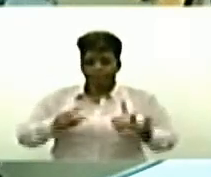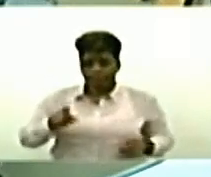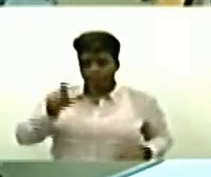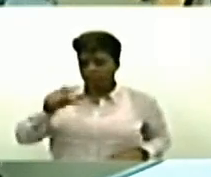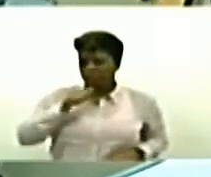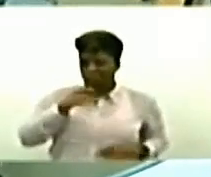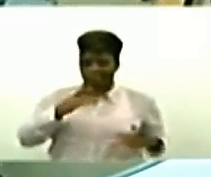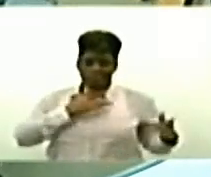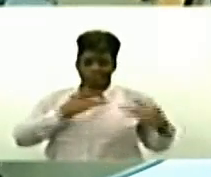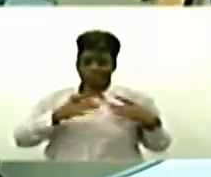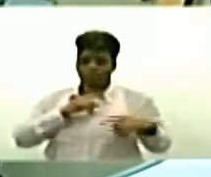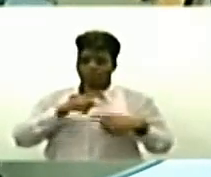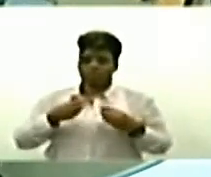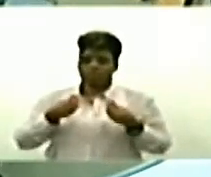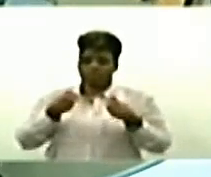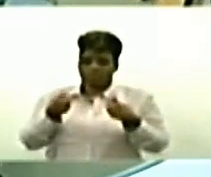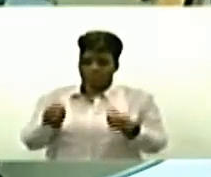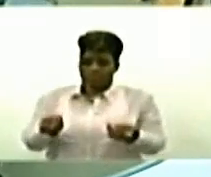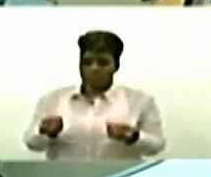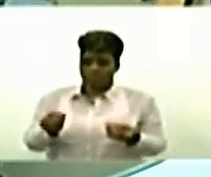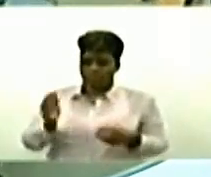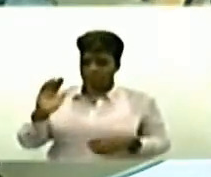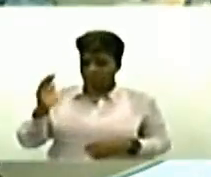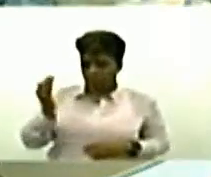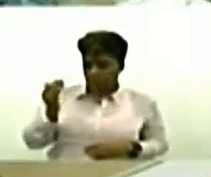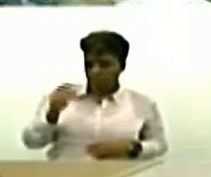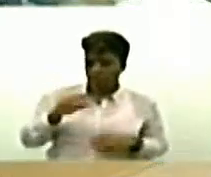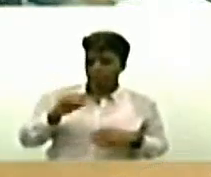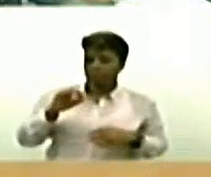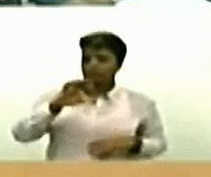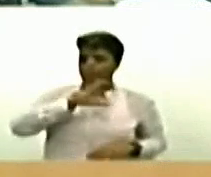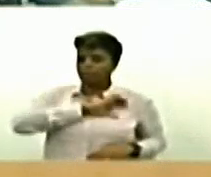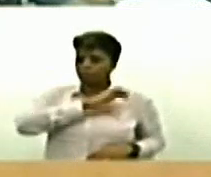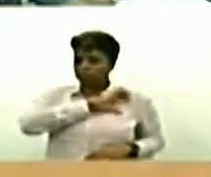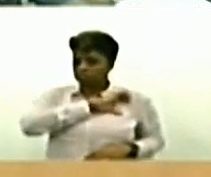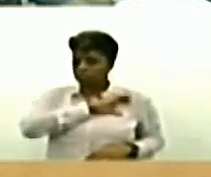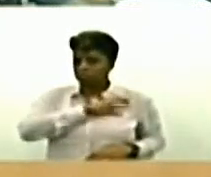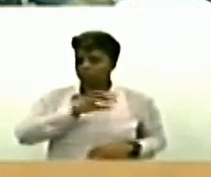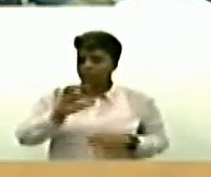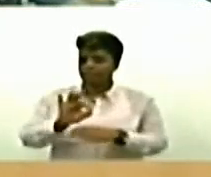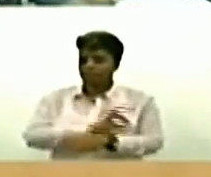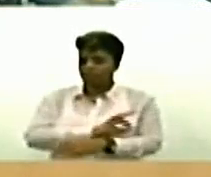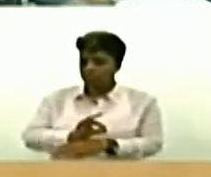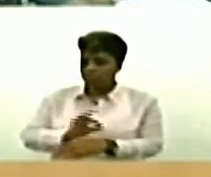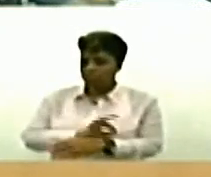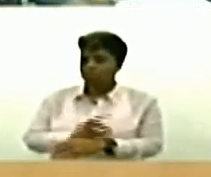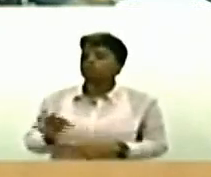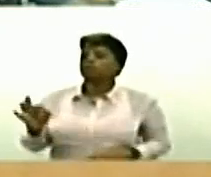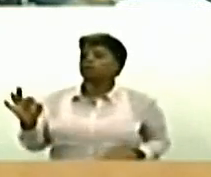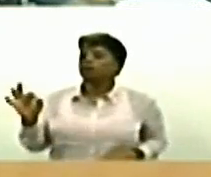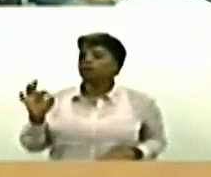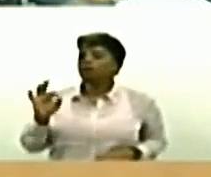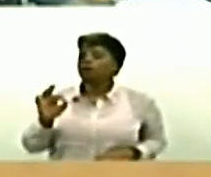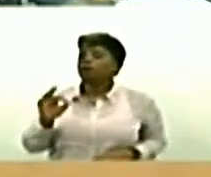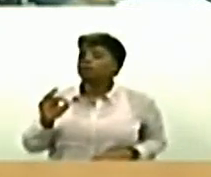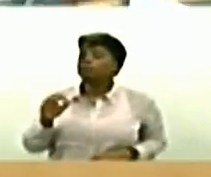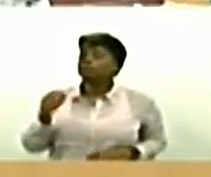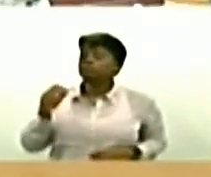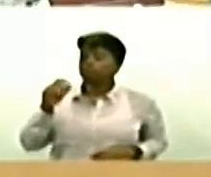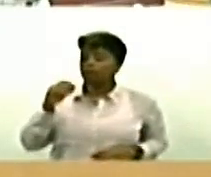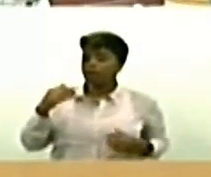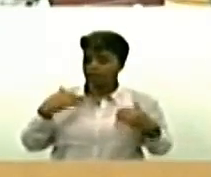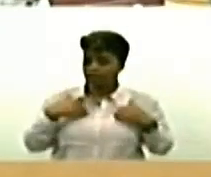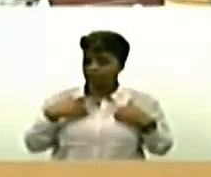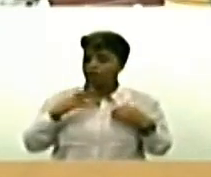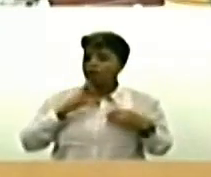concerned with giving them the appearance of a police officer, because the functions that they are required to perform